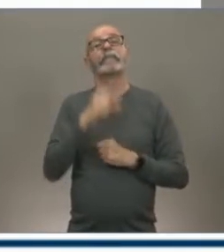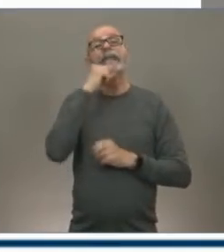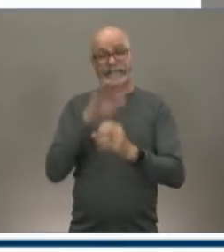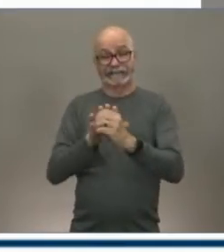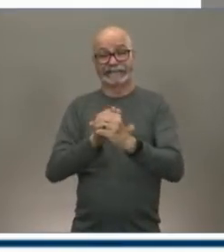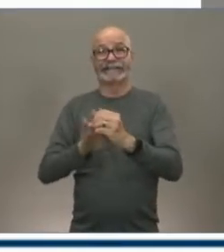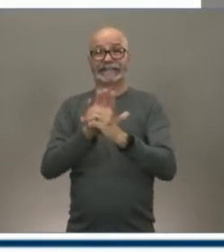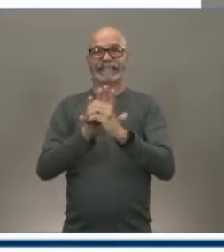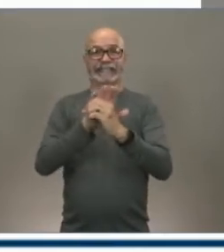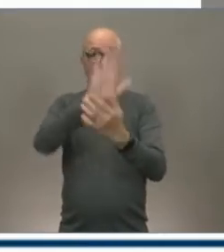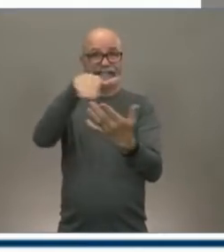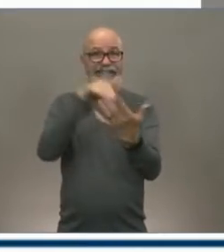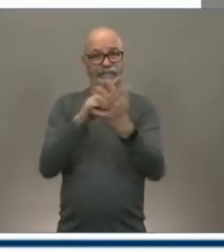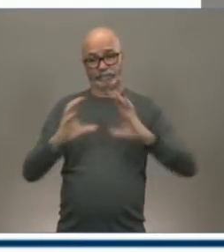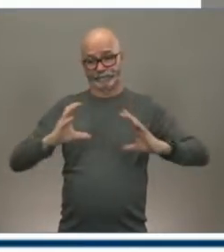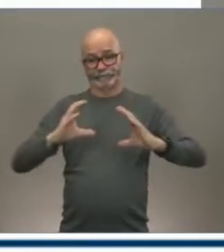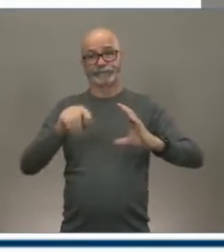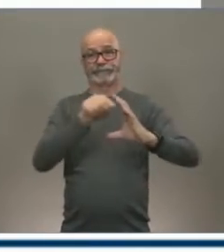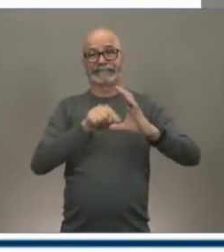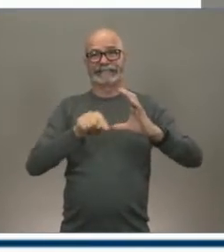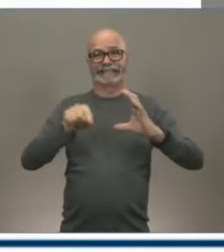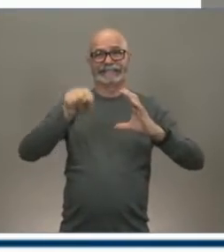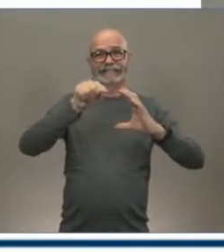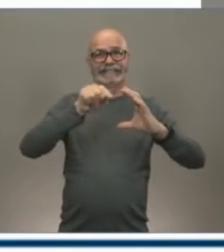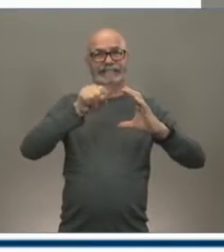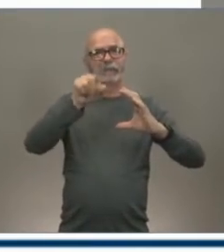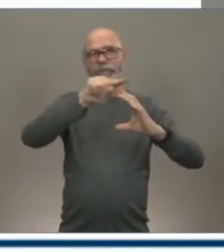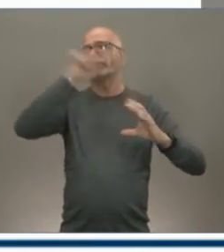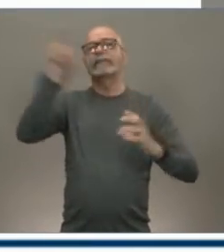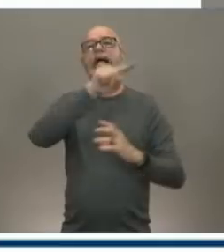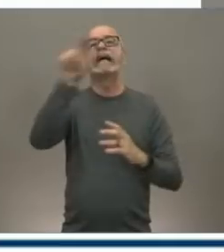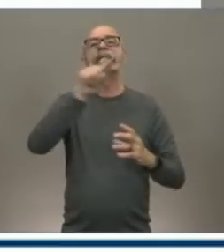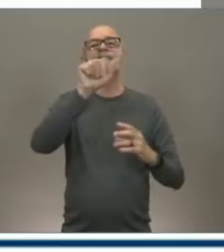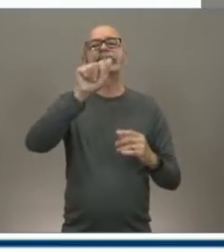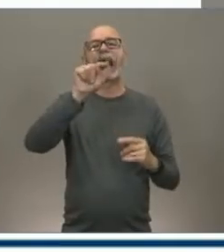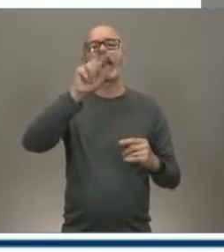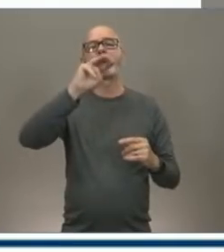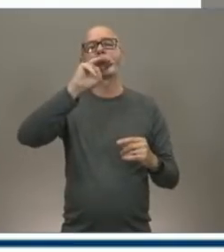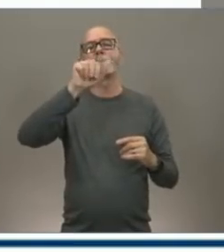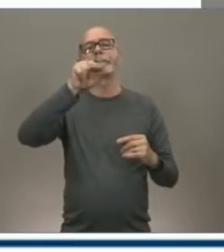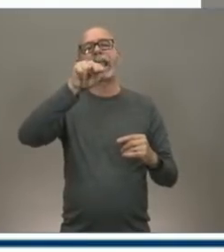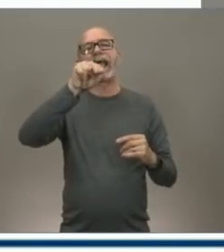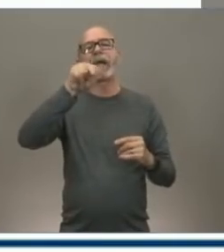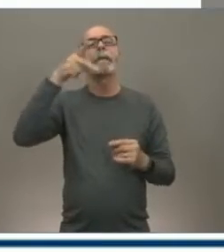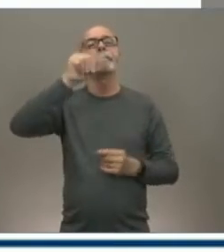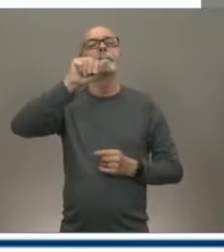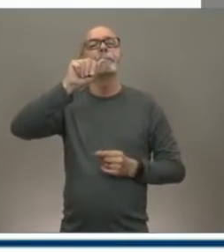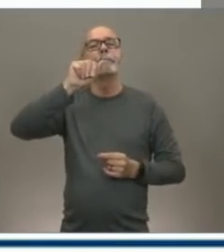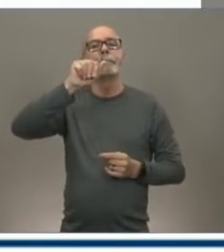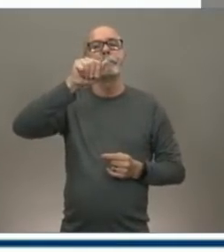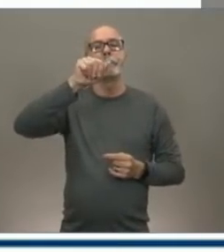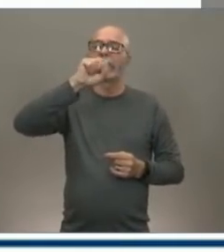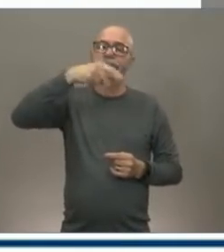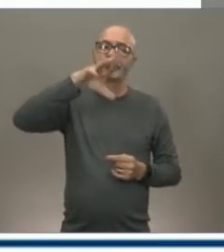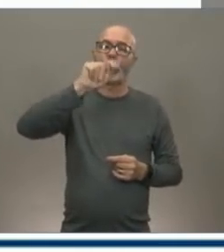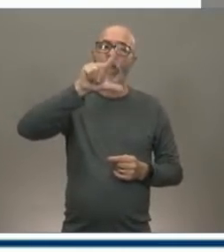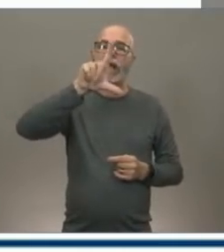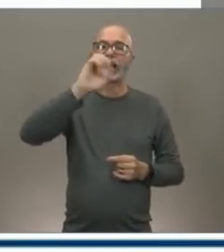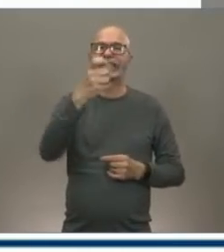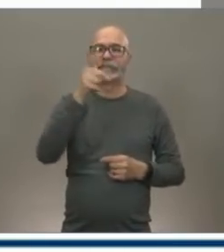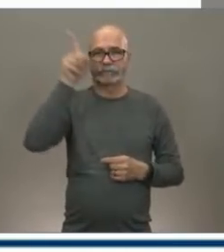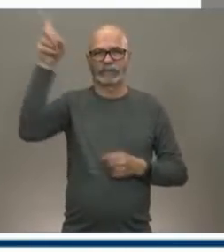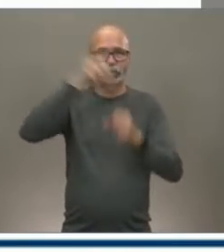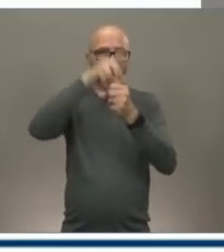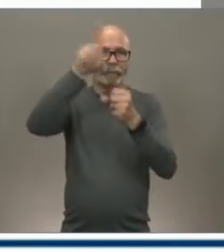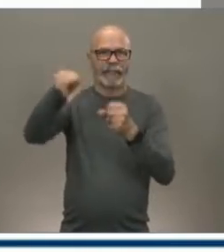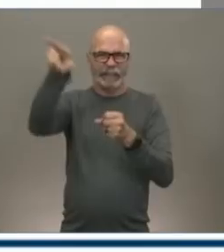Zone, you can continue to go to the Zatzman Sportsplex in Dartmouth. This is for asymptomatic testing,